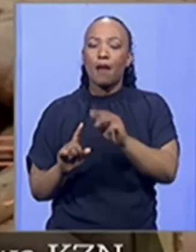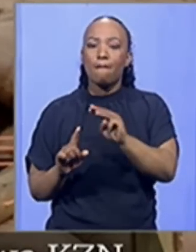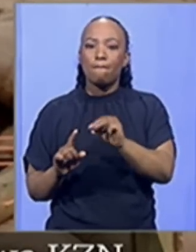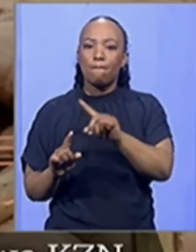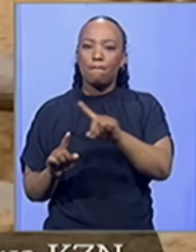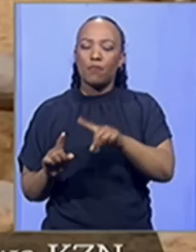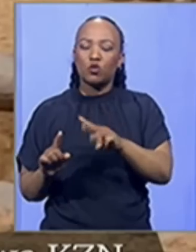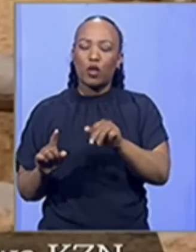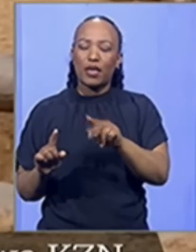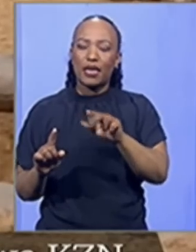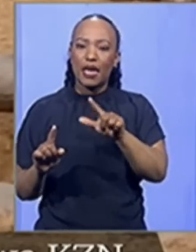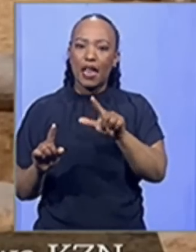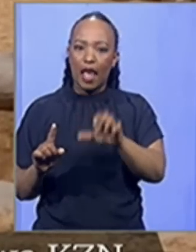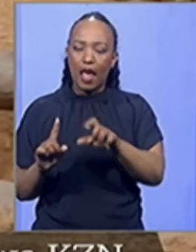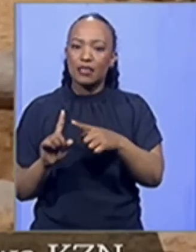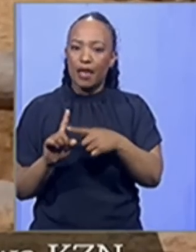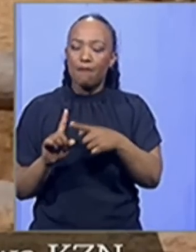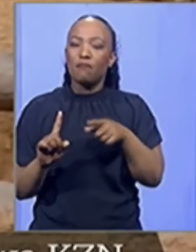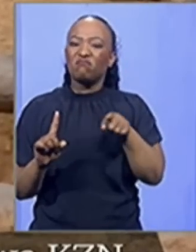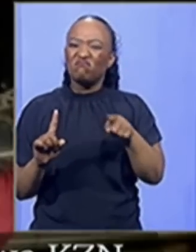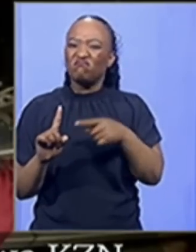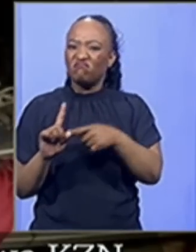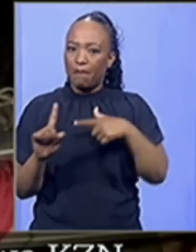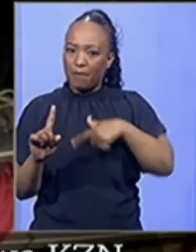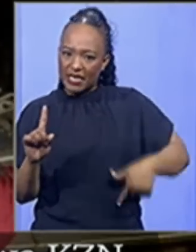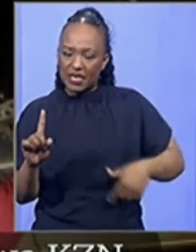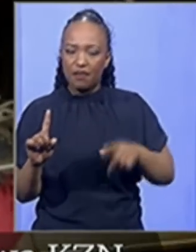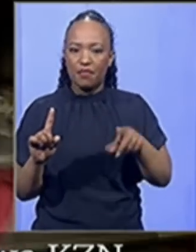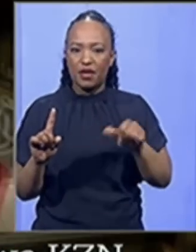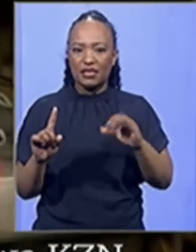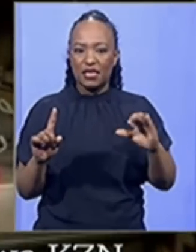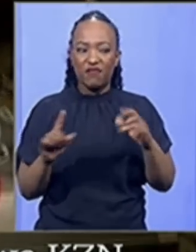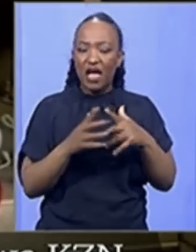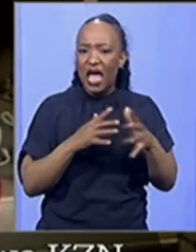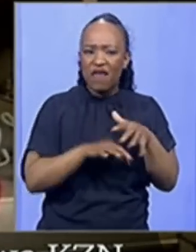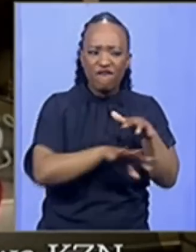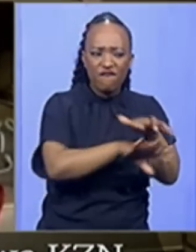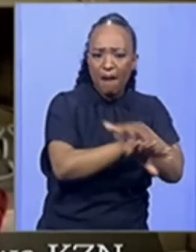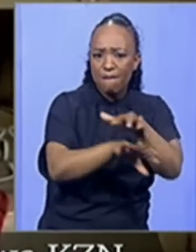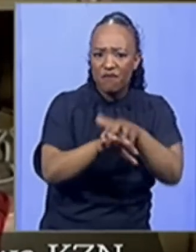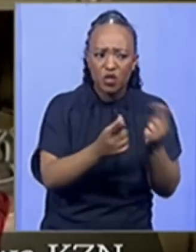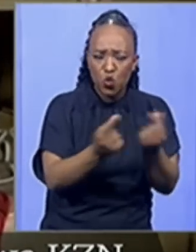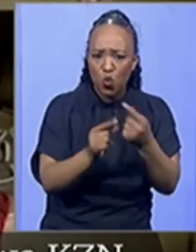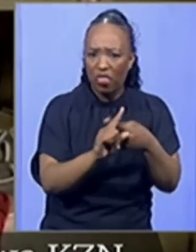presidente ya lekoko leno gore a tsaya dikgato kgatlhanong le beng ba dipolase tse di sa dirisiweng.